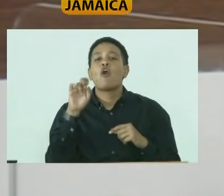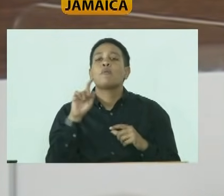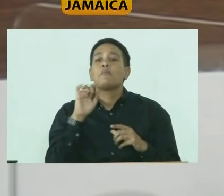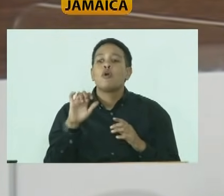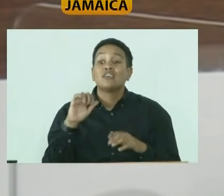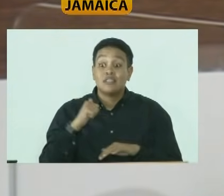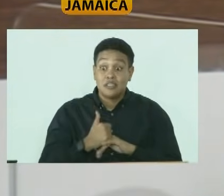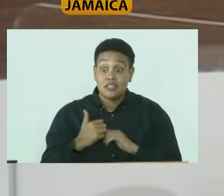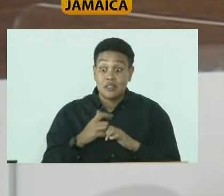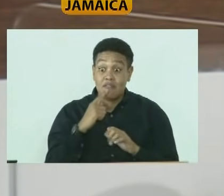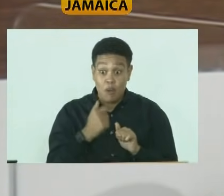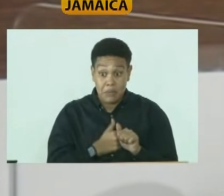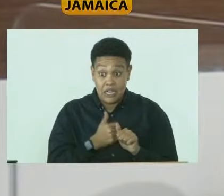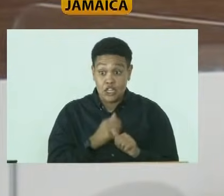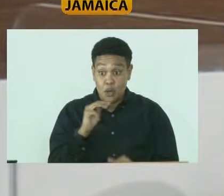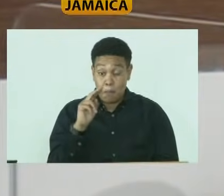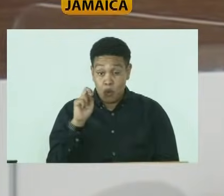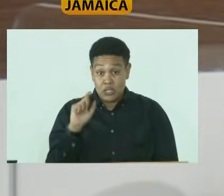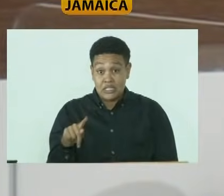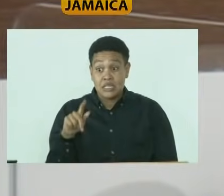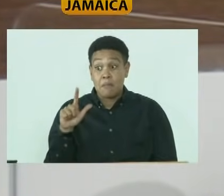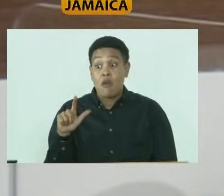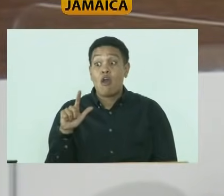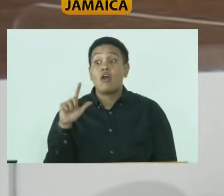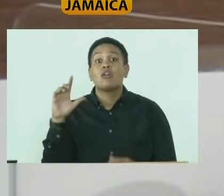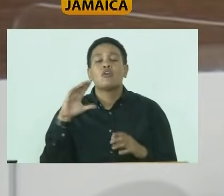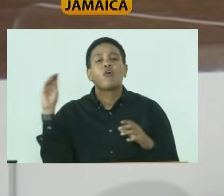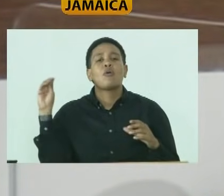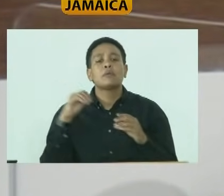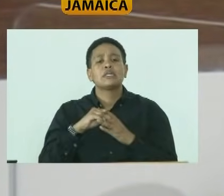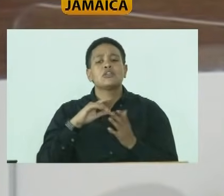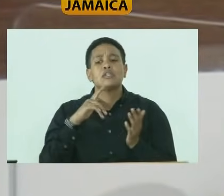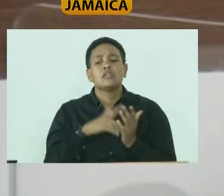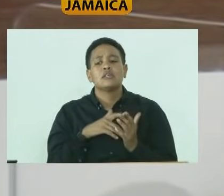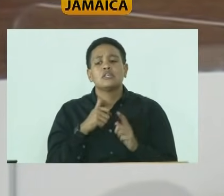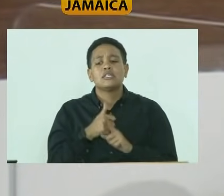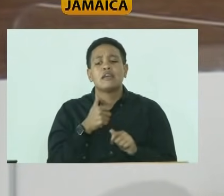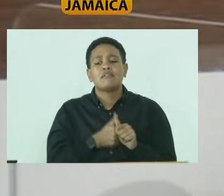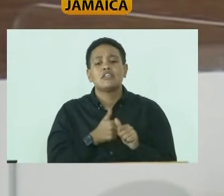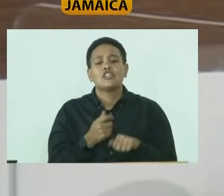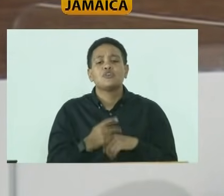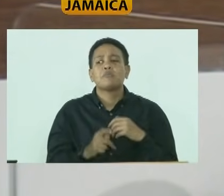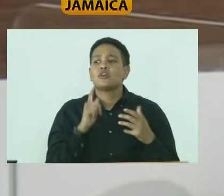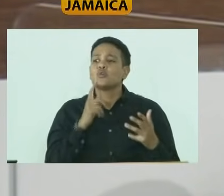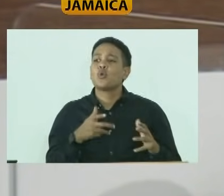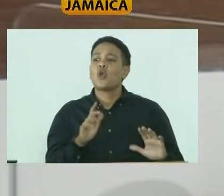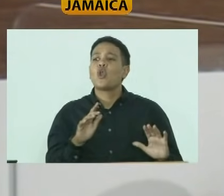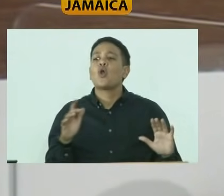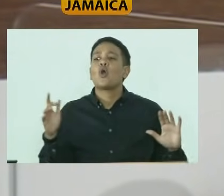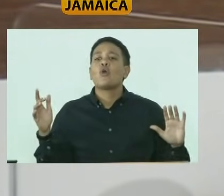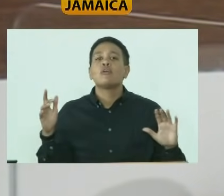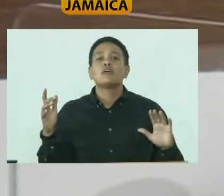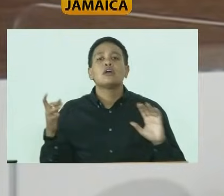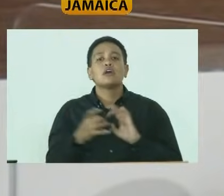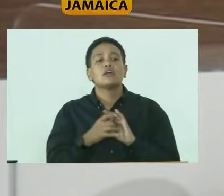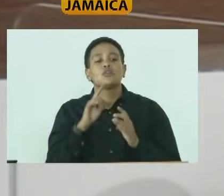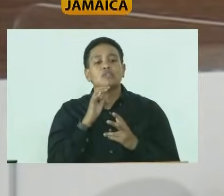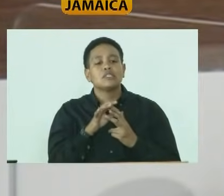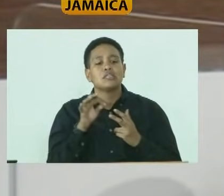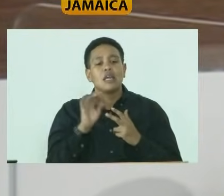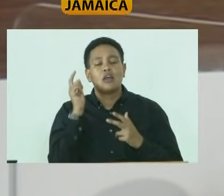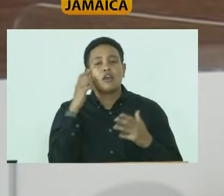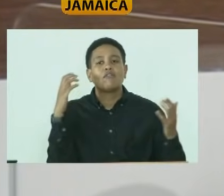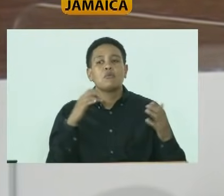municipal corporation into the interior of each parish to facilitate connections to the select government entities such as